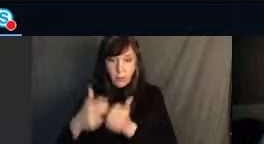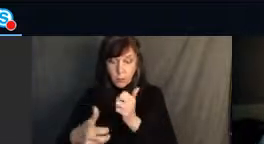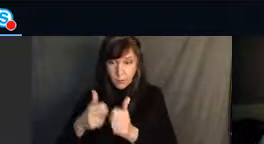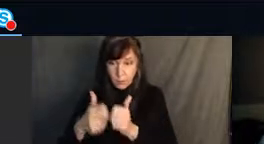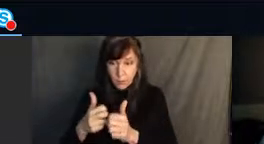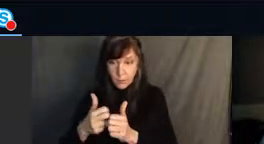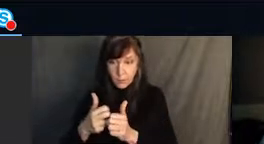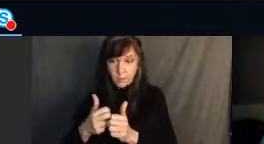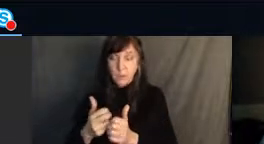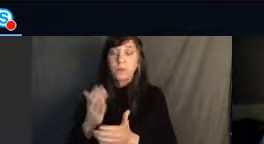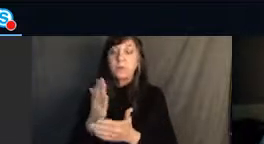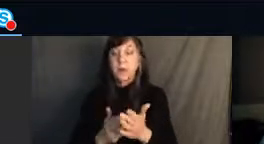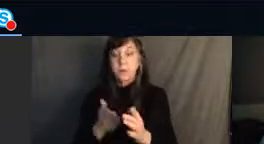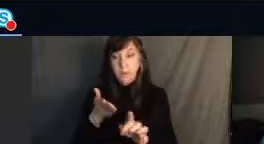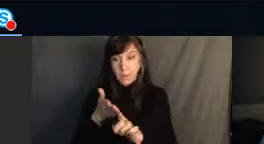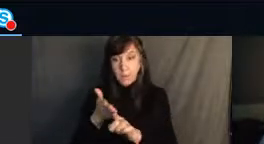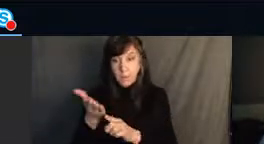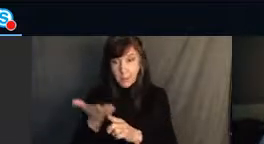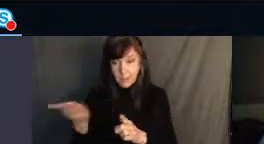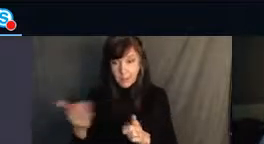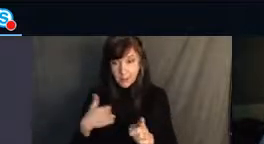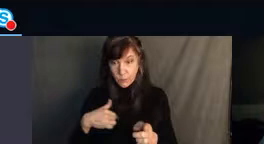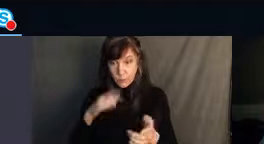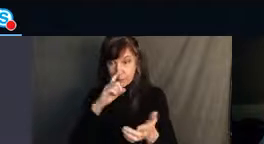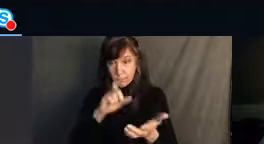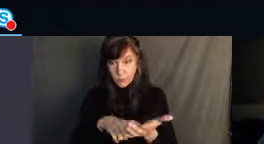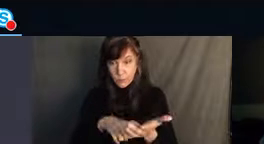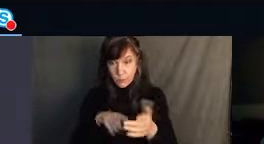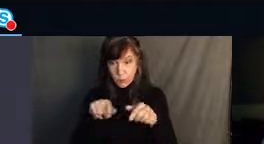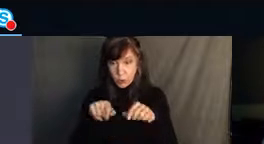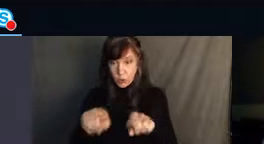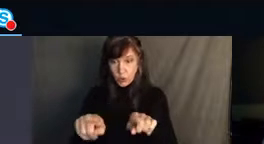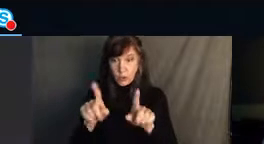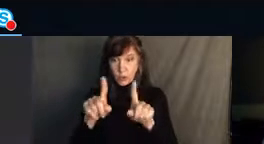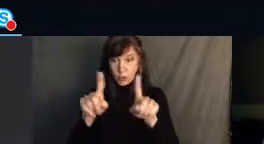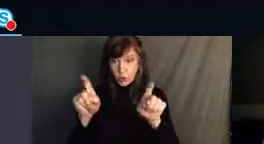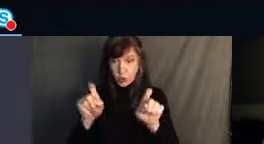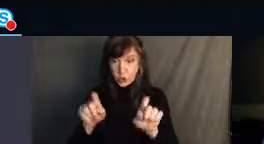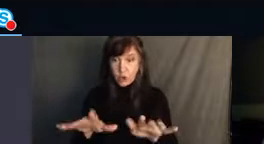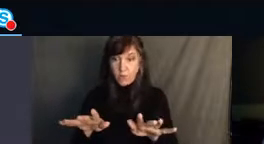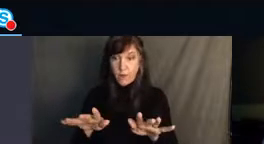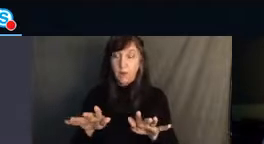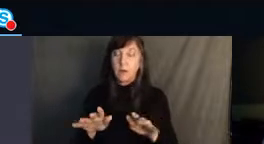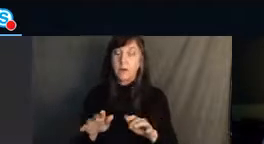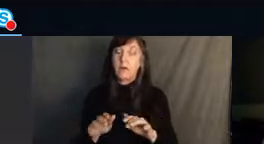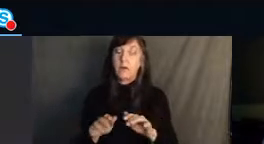the main things that we found during that survey are that for both surveys,